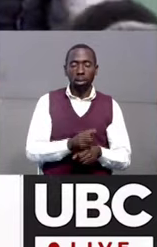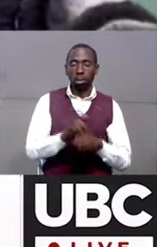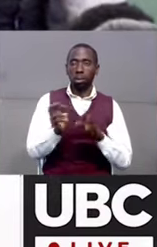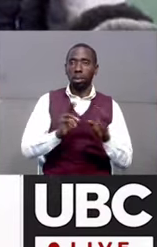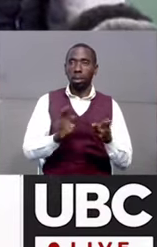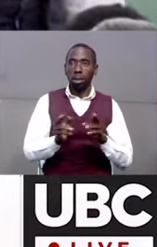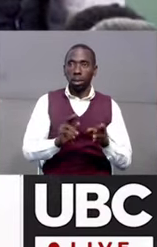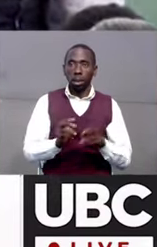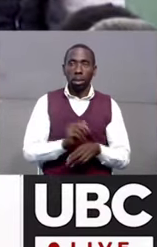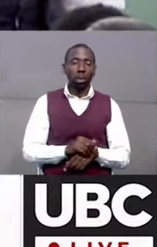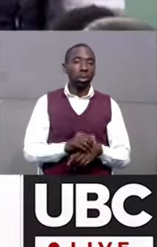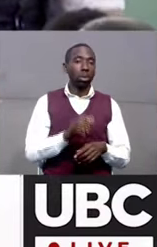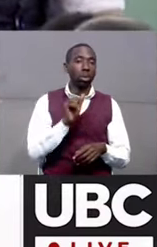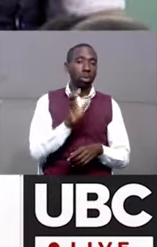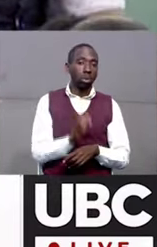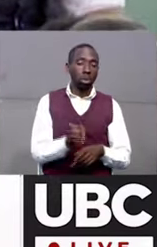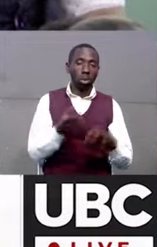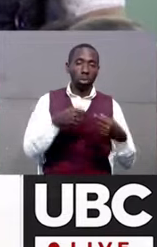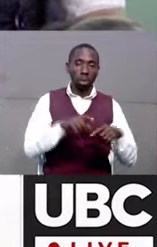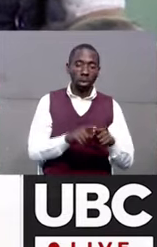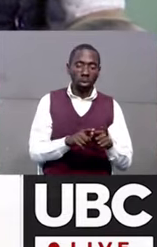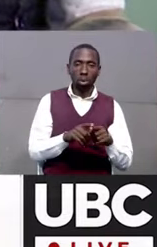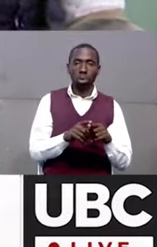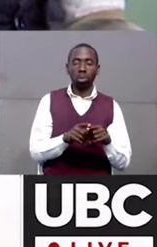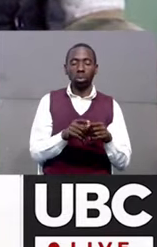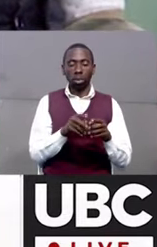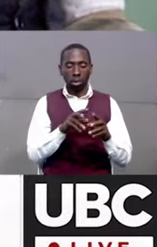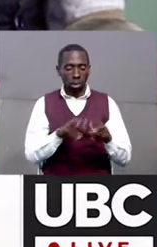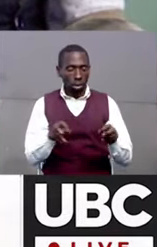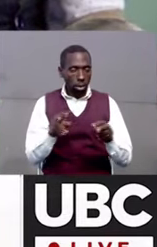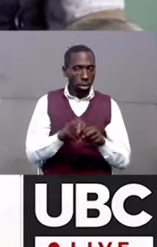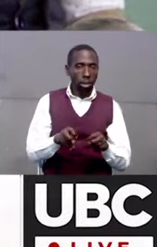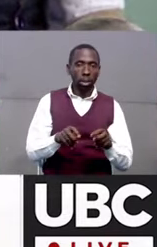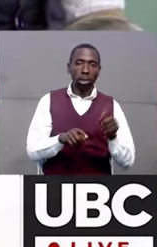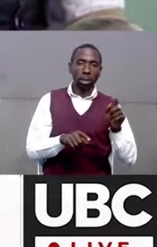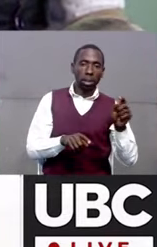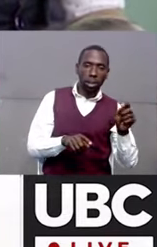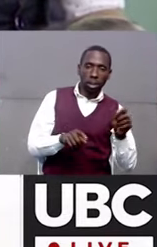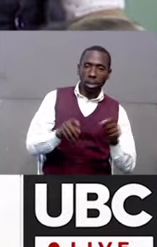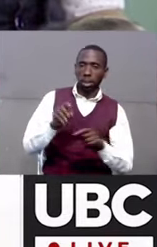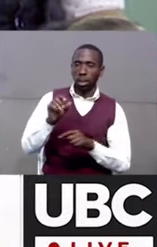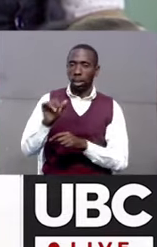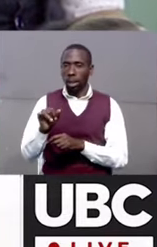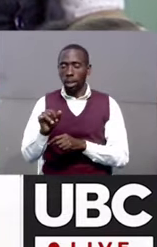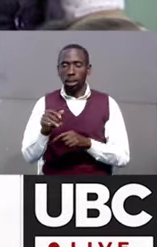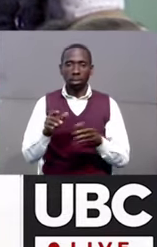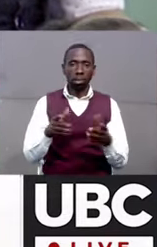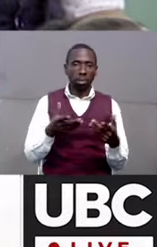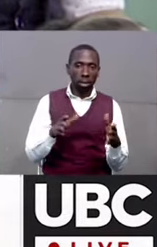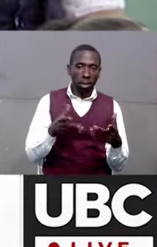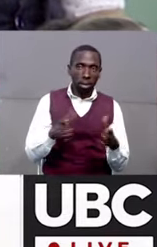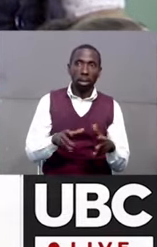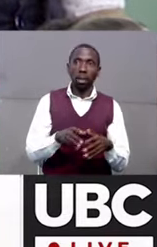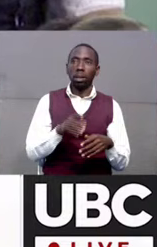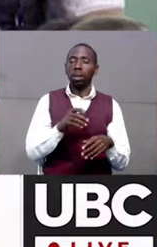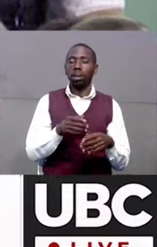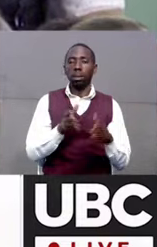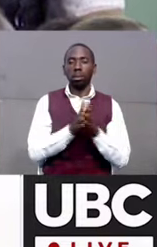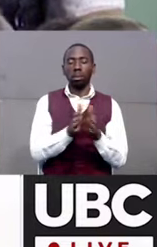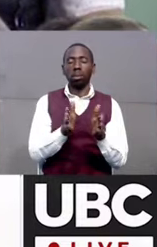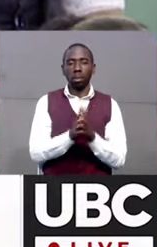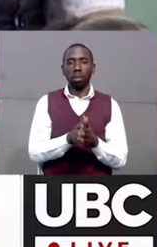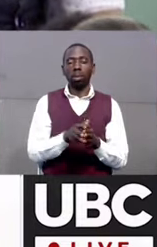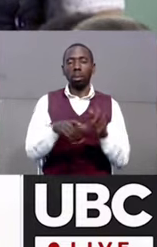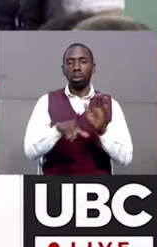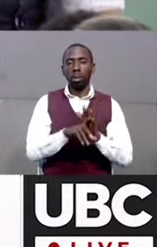respects. We are going to cross every T and dot every I. And by the time prescribed within the law, we shall be ready.